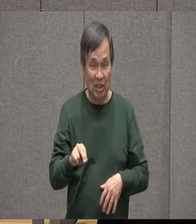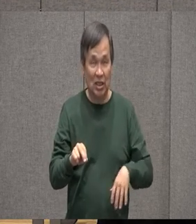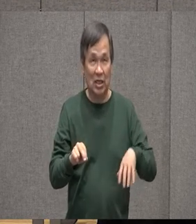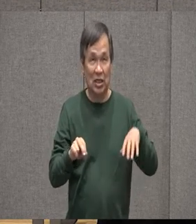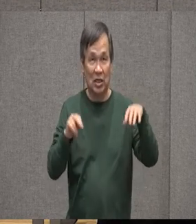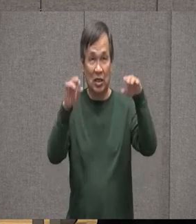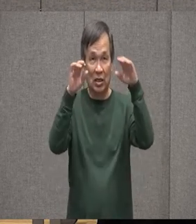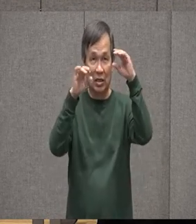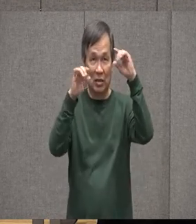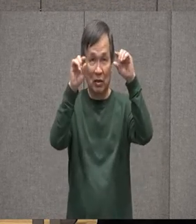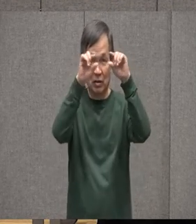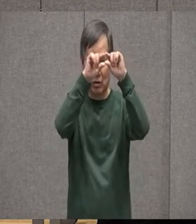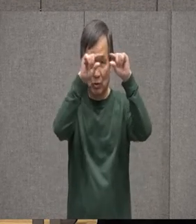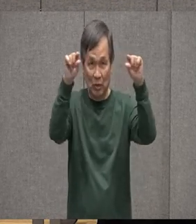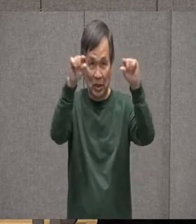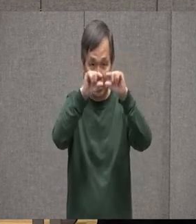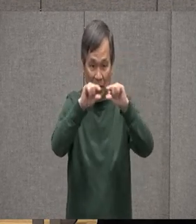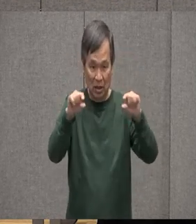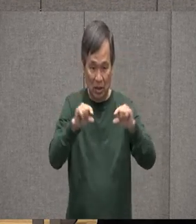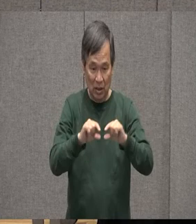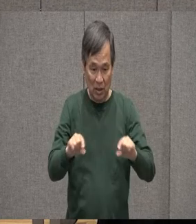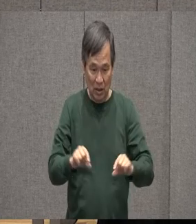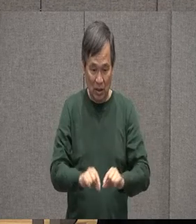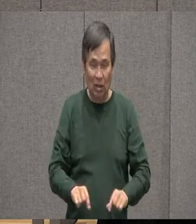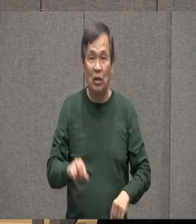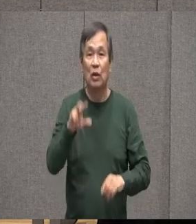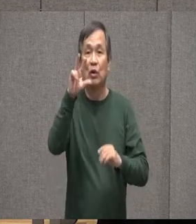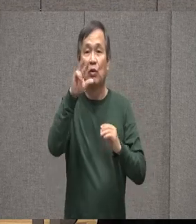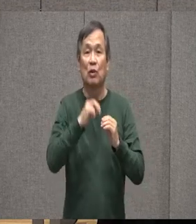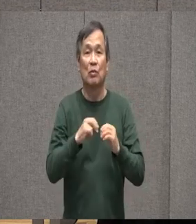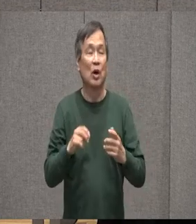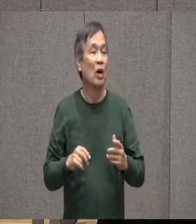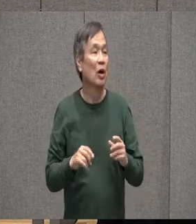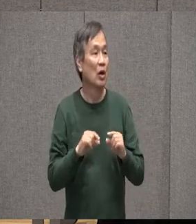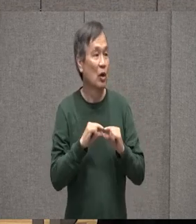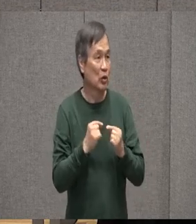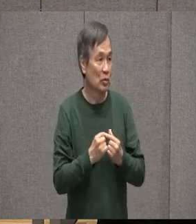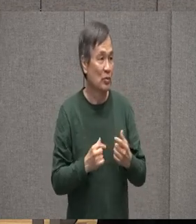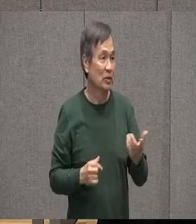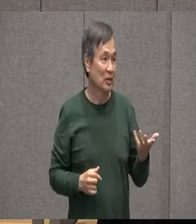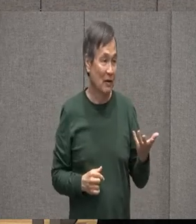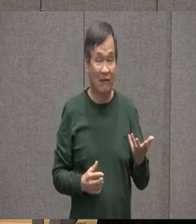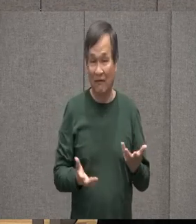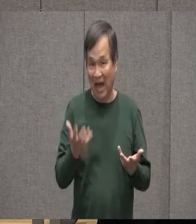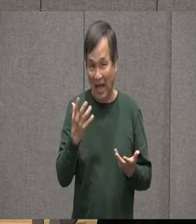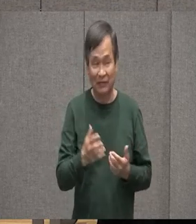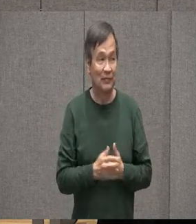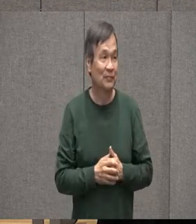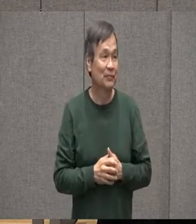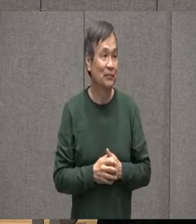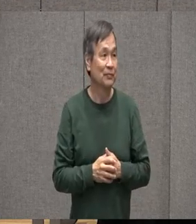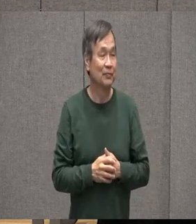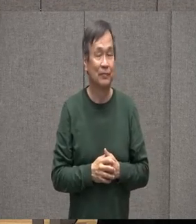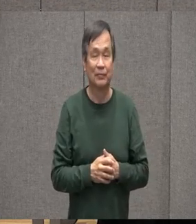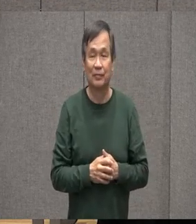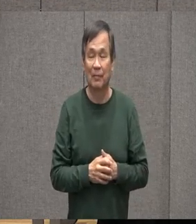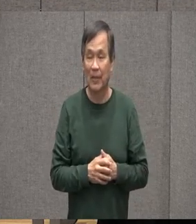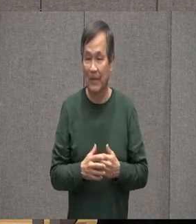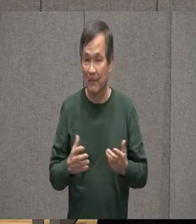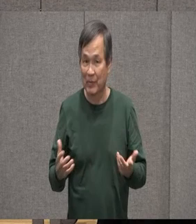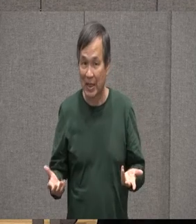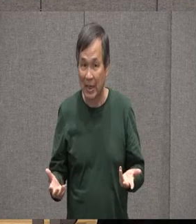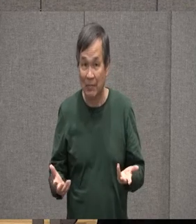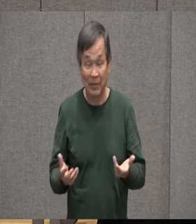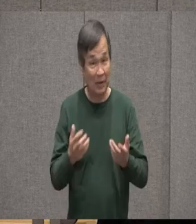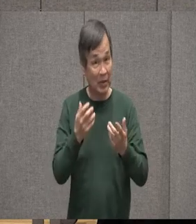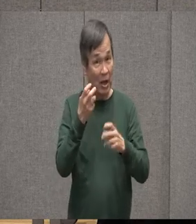We'd need 3 more groups, wouldn't we? 3 more groups of 5. That might have been a